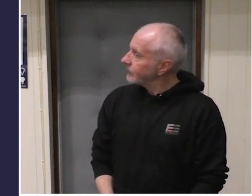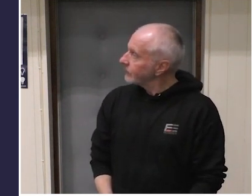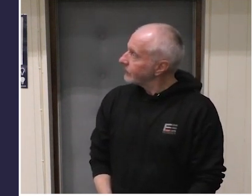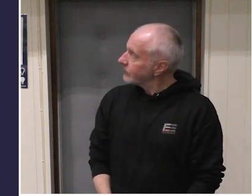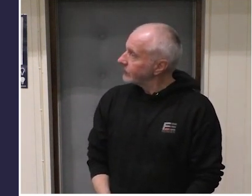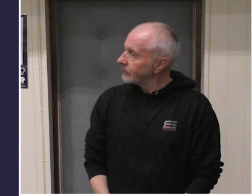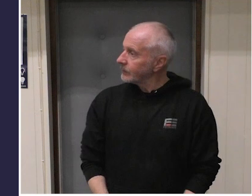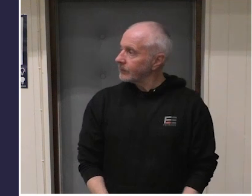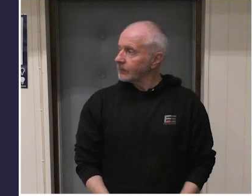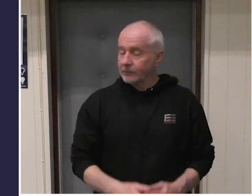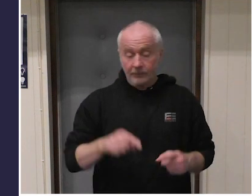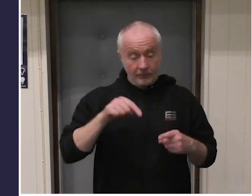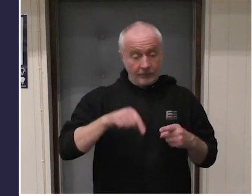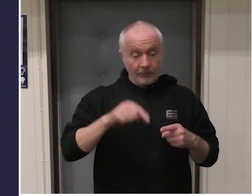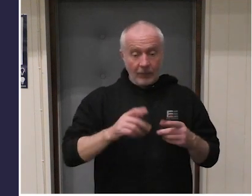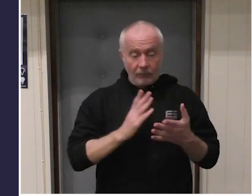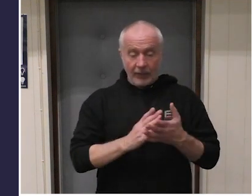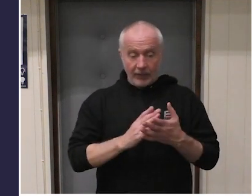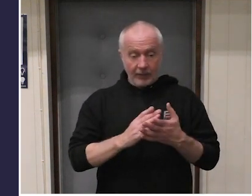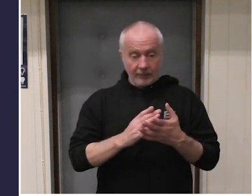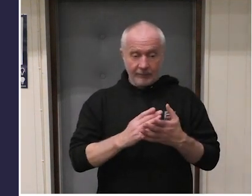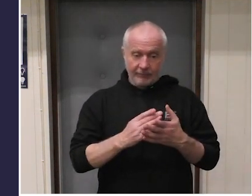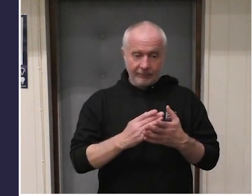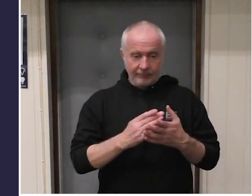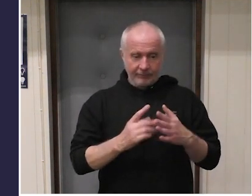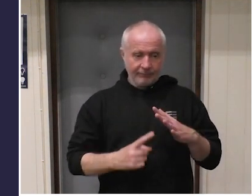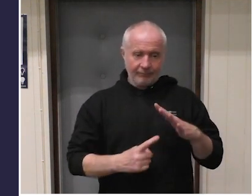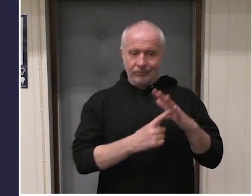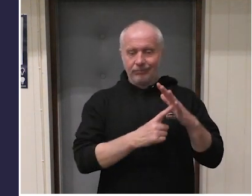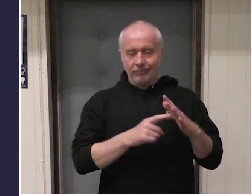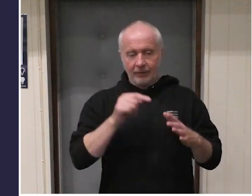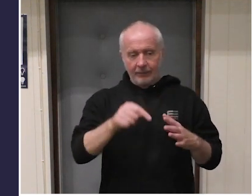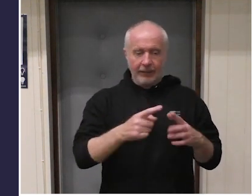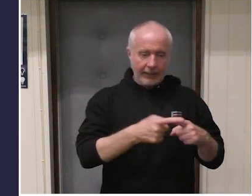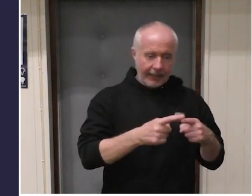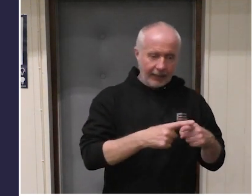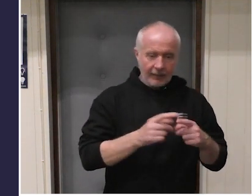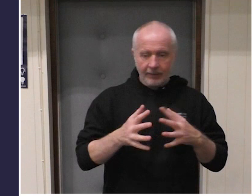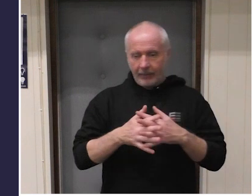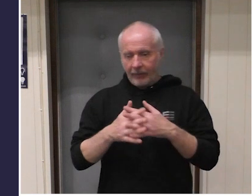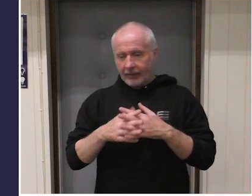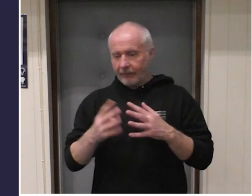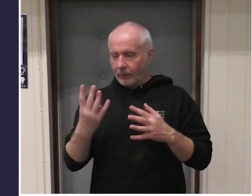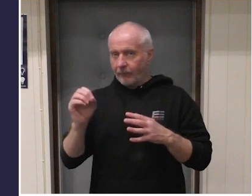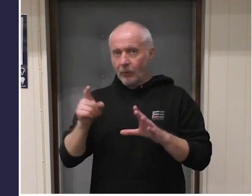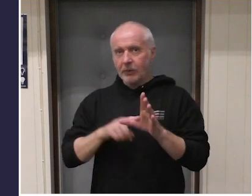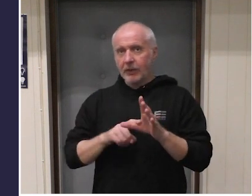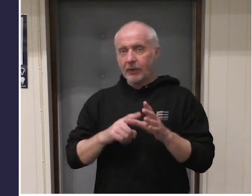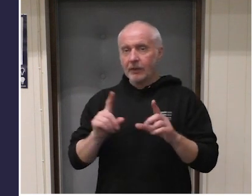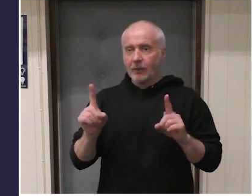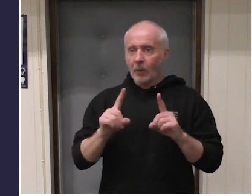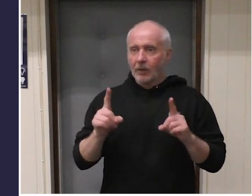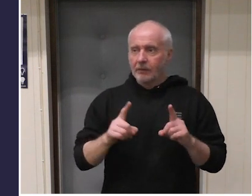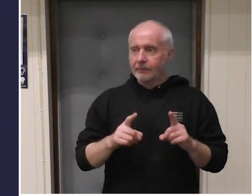segment. So the adaptionist program has dominated evolutionary thought in England and the United States during the past 40 years. It is based on the